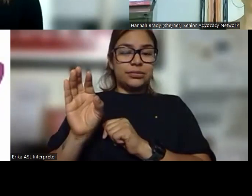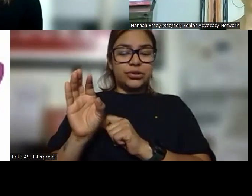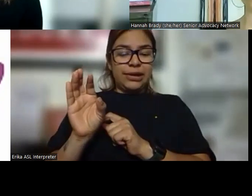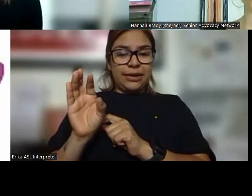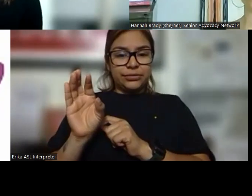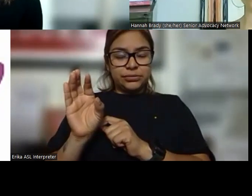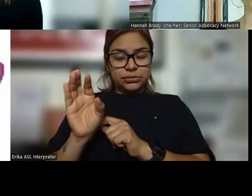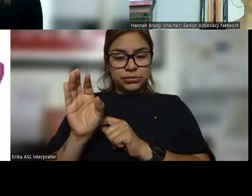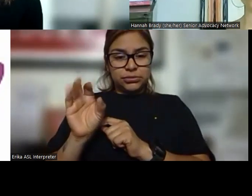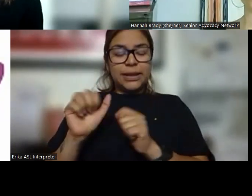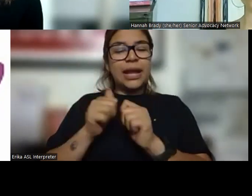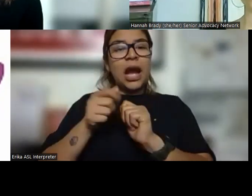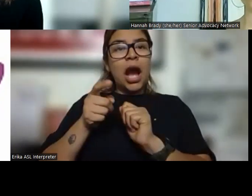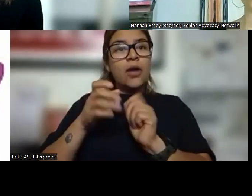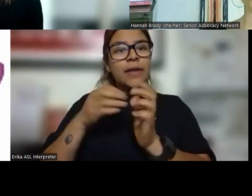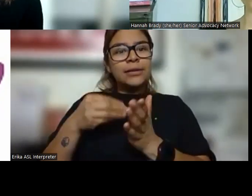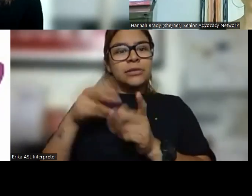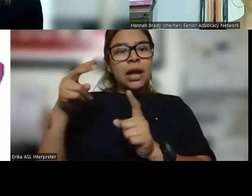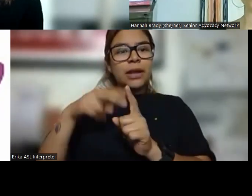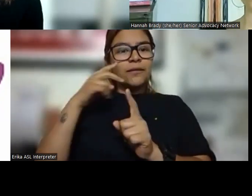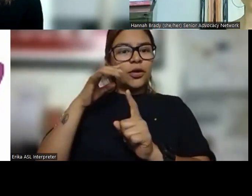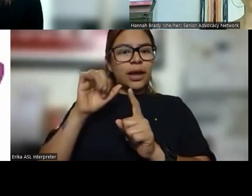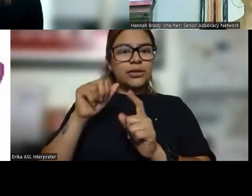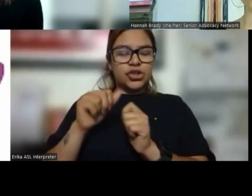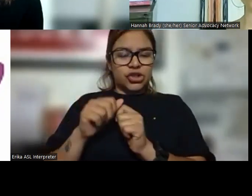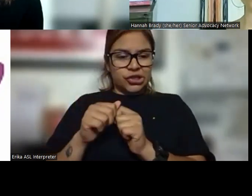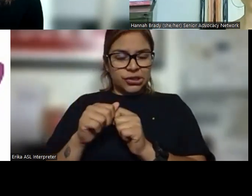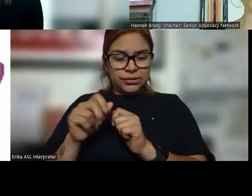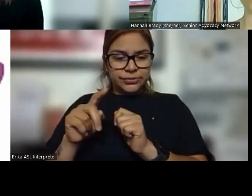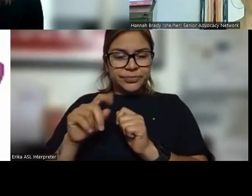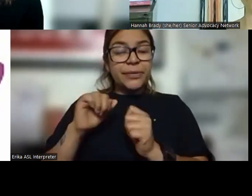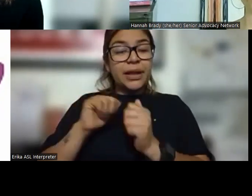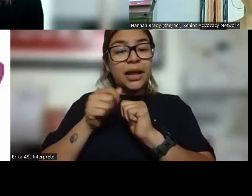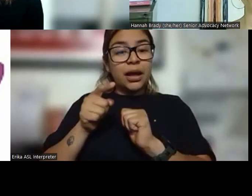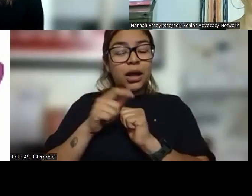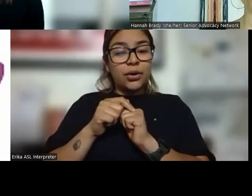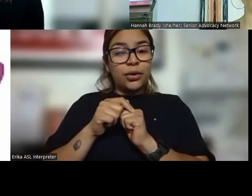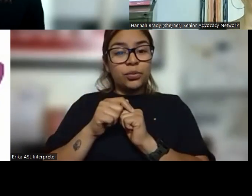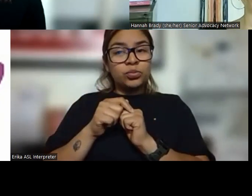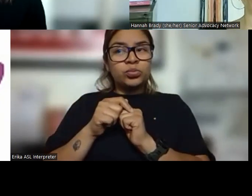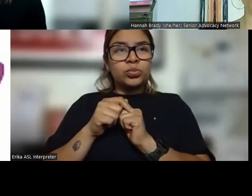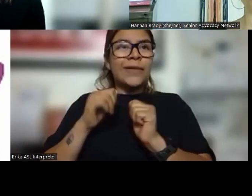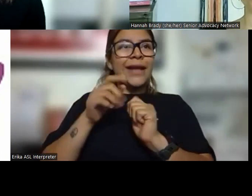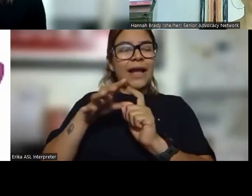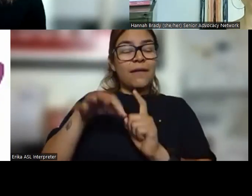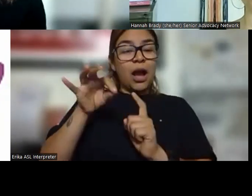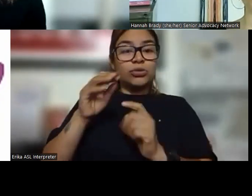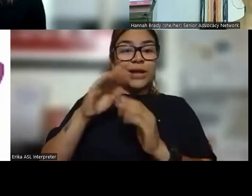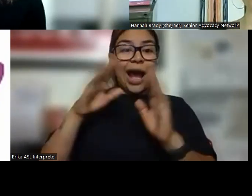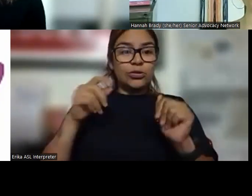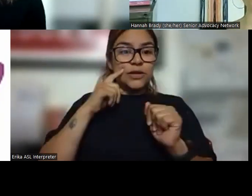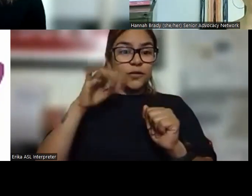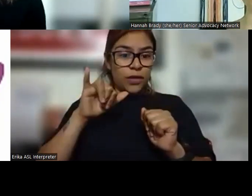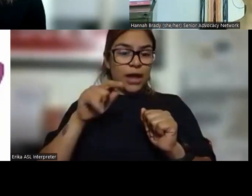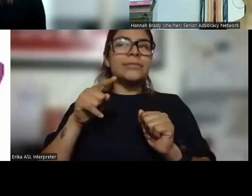Section 8 covered complexes available for some of the folks that needed to find long-term housing that was going to be